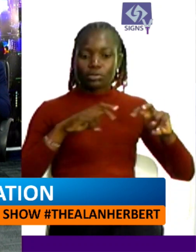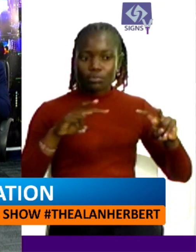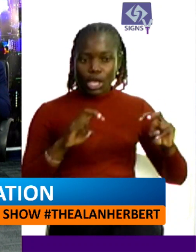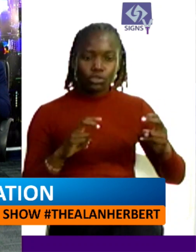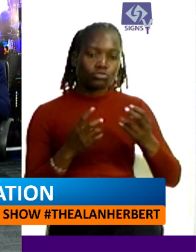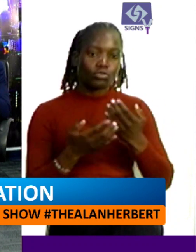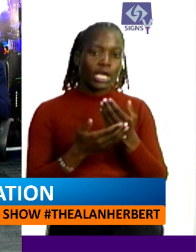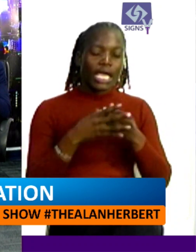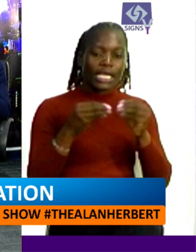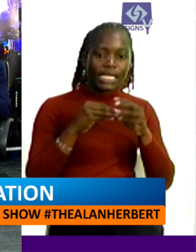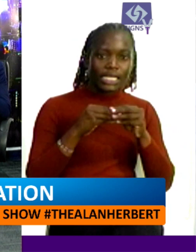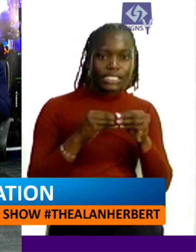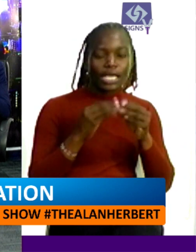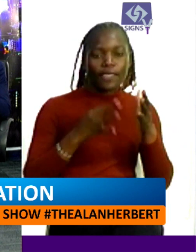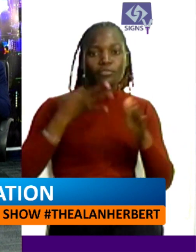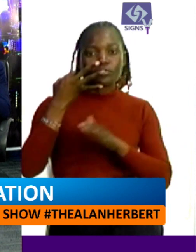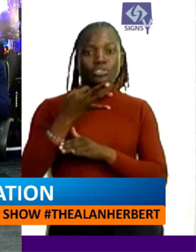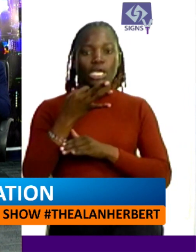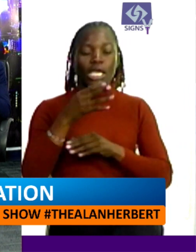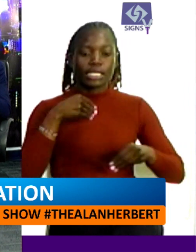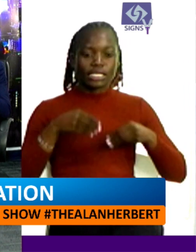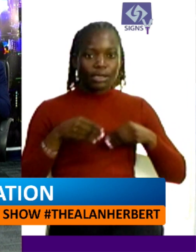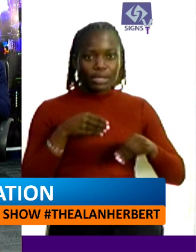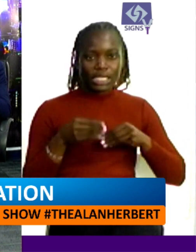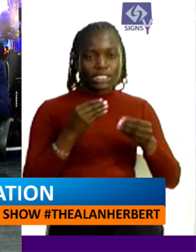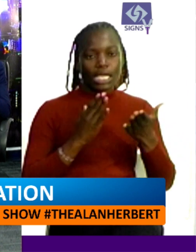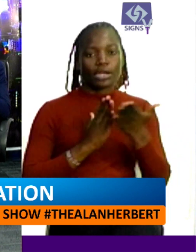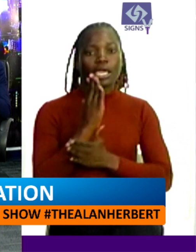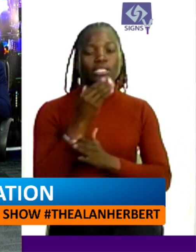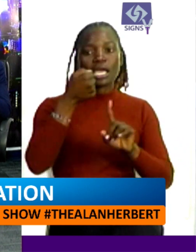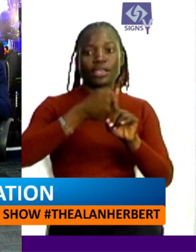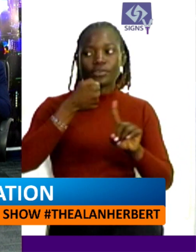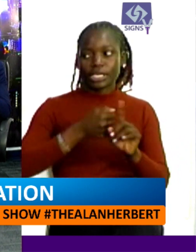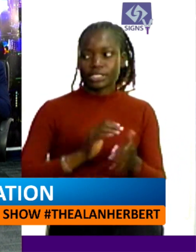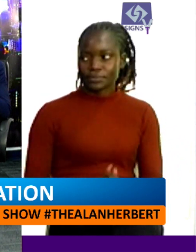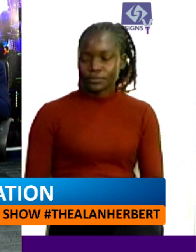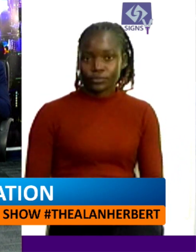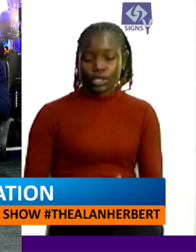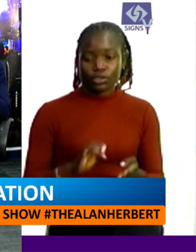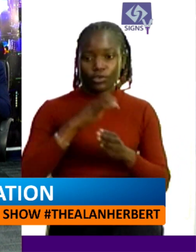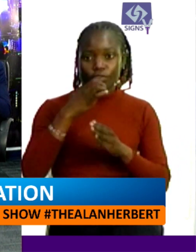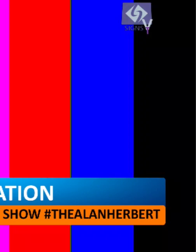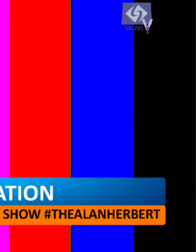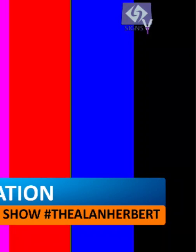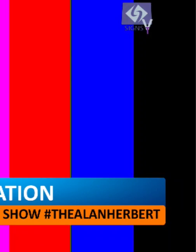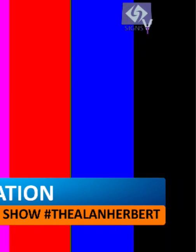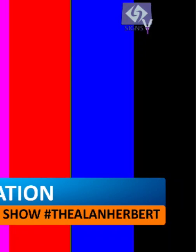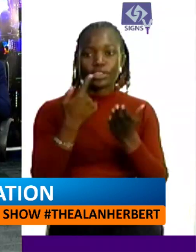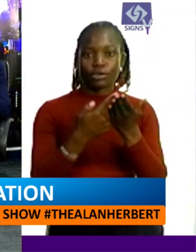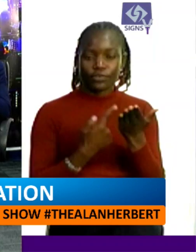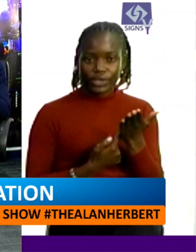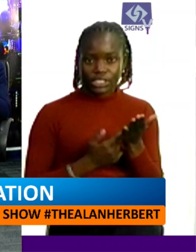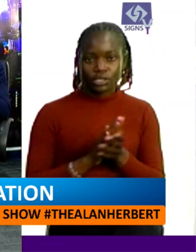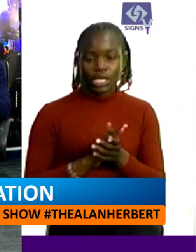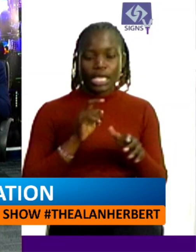mold future disability rights advocates. All right, we come to the end of,